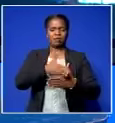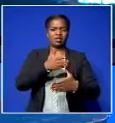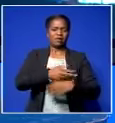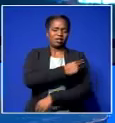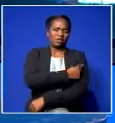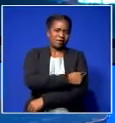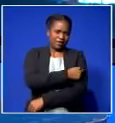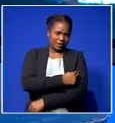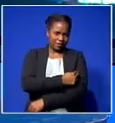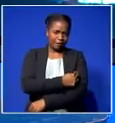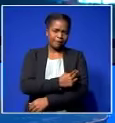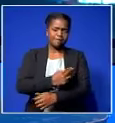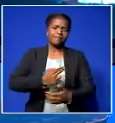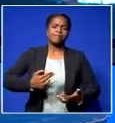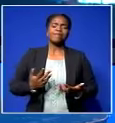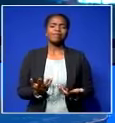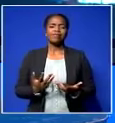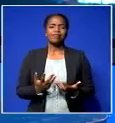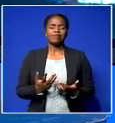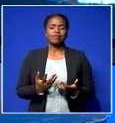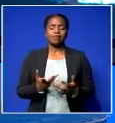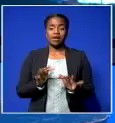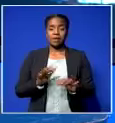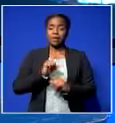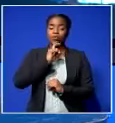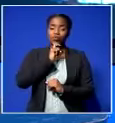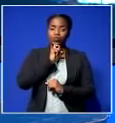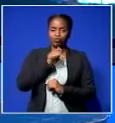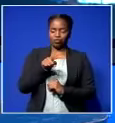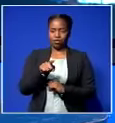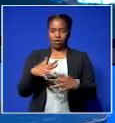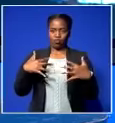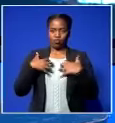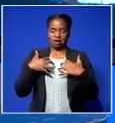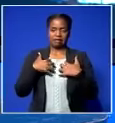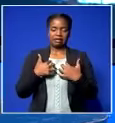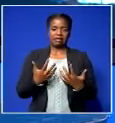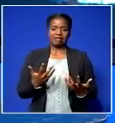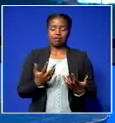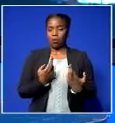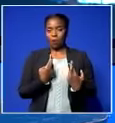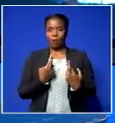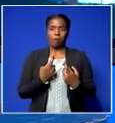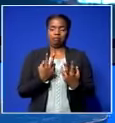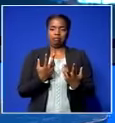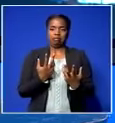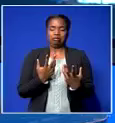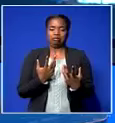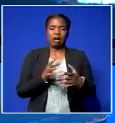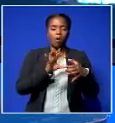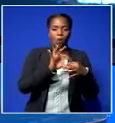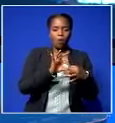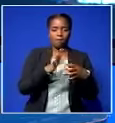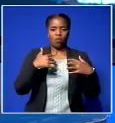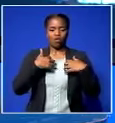So the consumers who are worried at home that